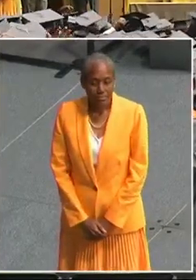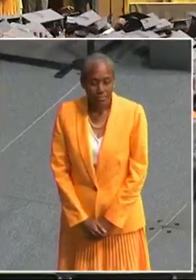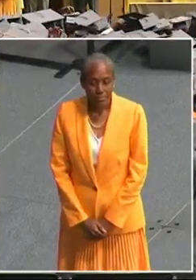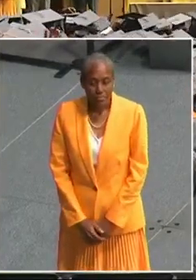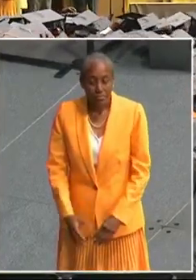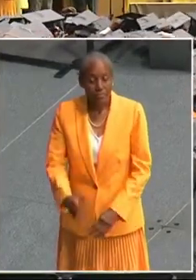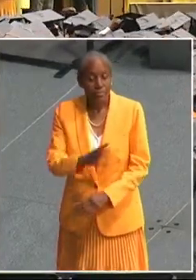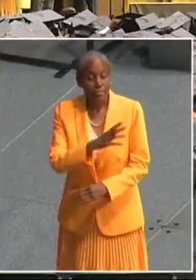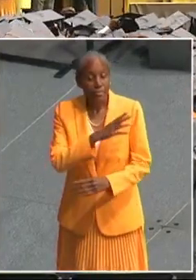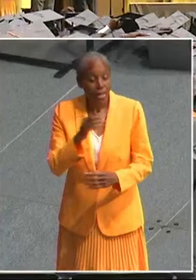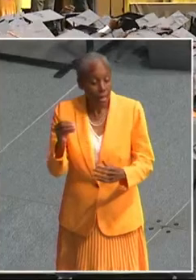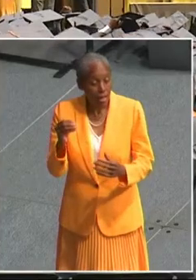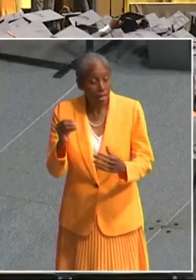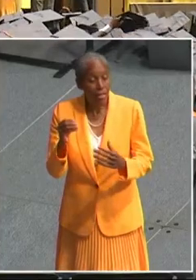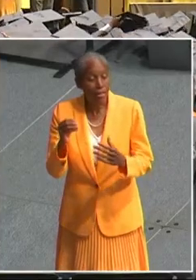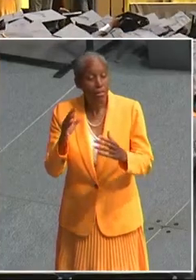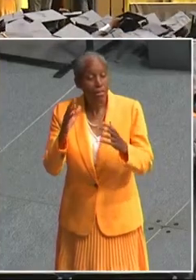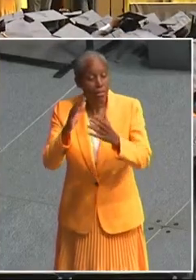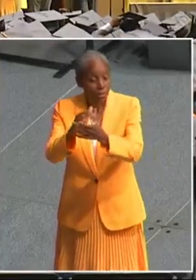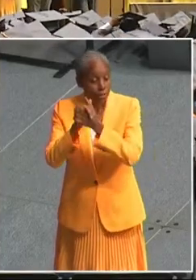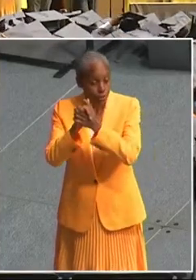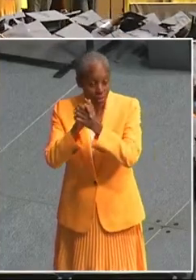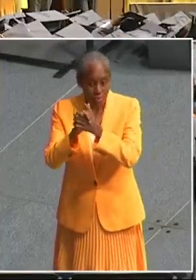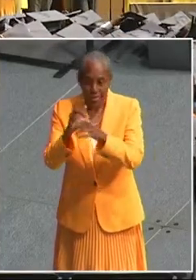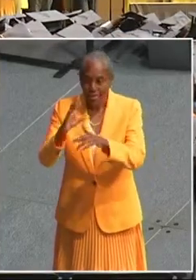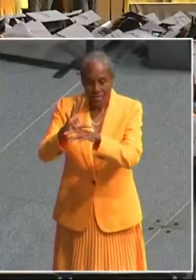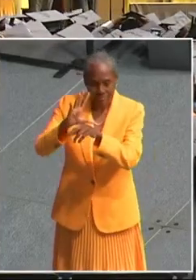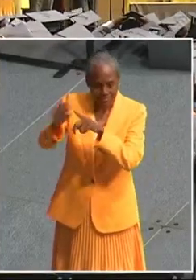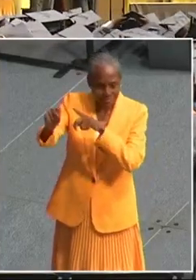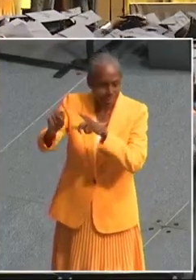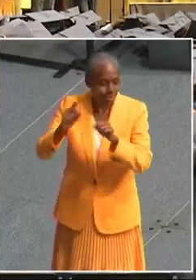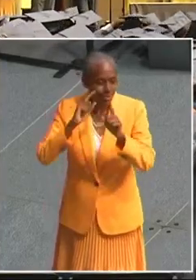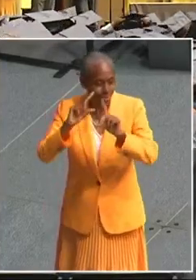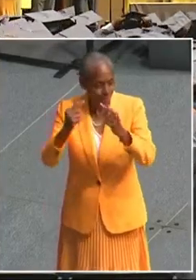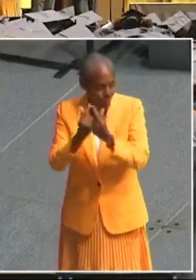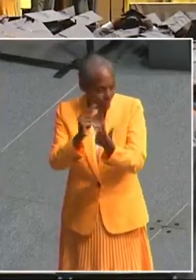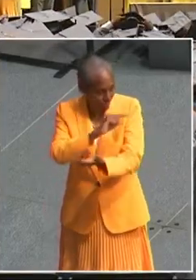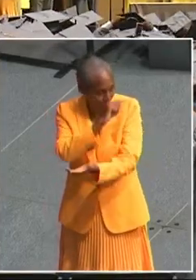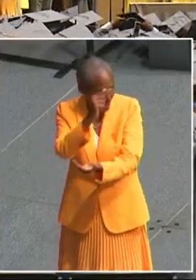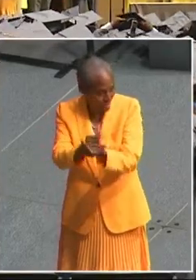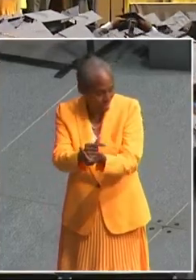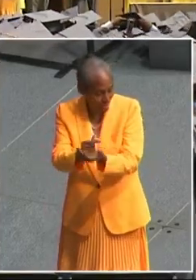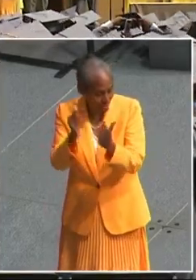And audience, continue to please congratulate this outstanding group of graduates.